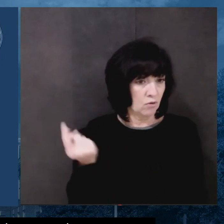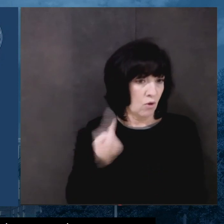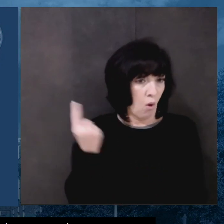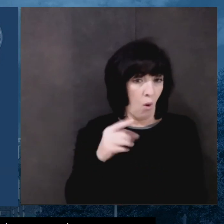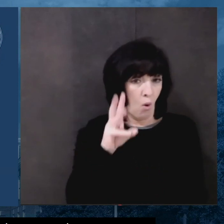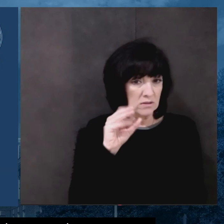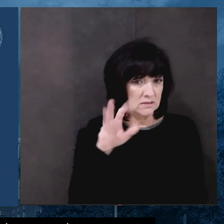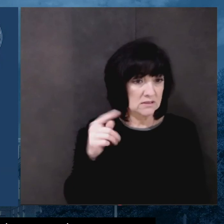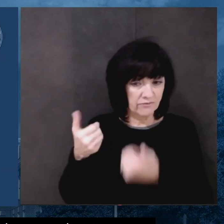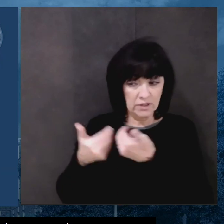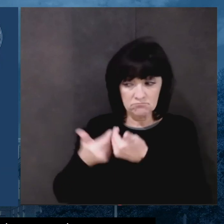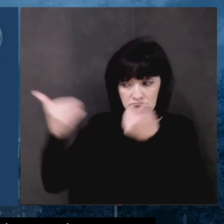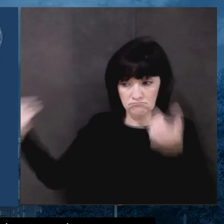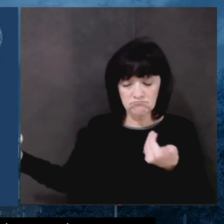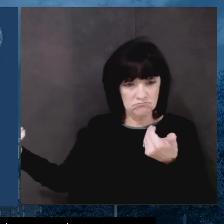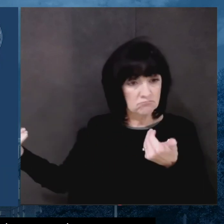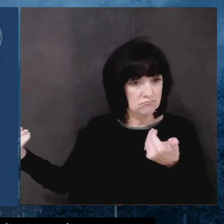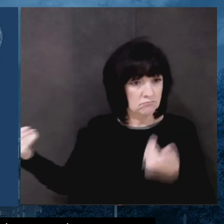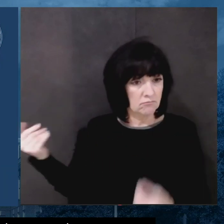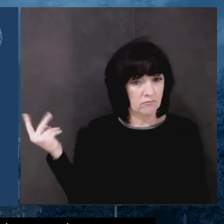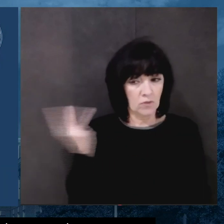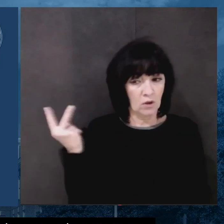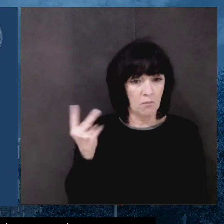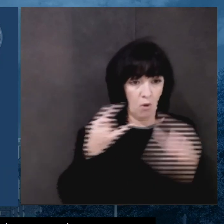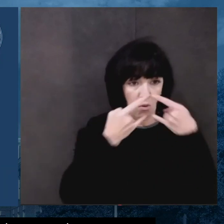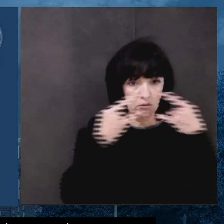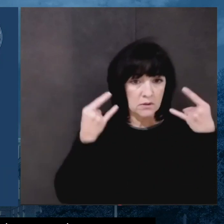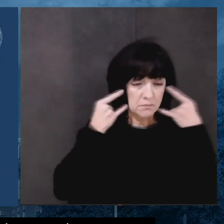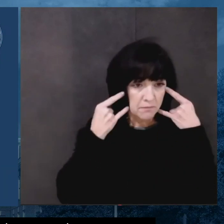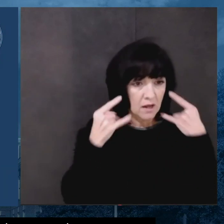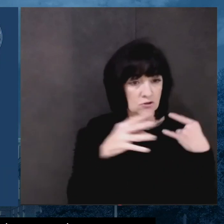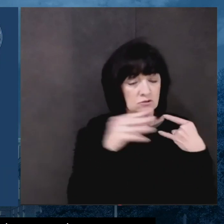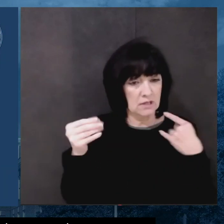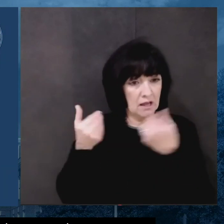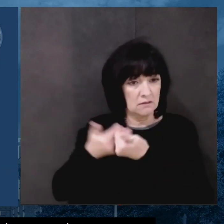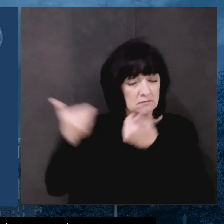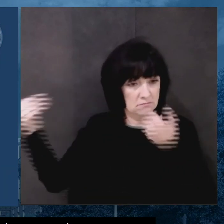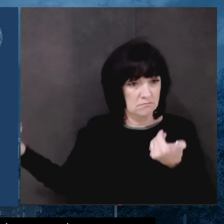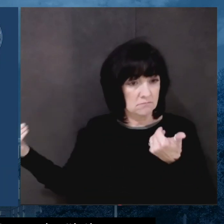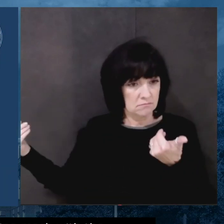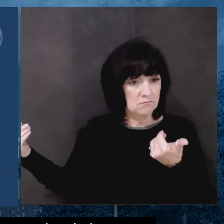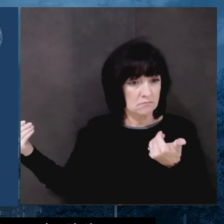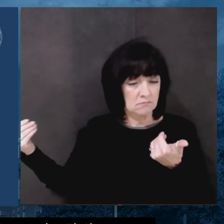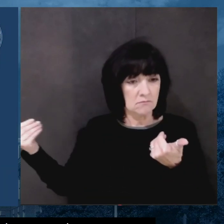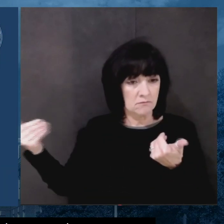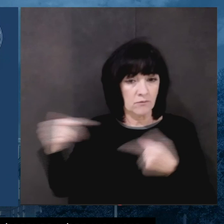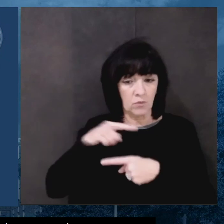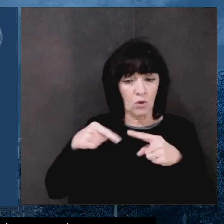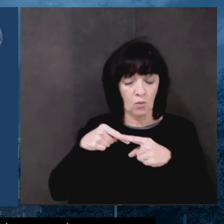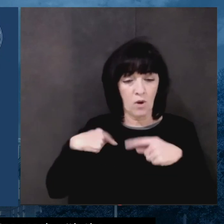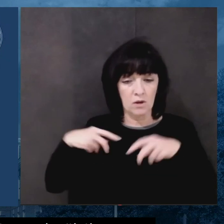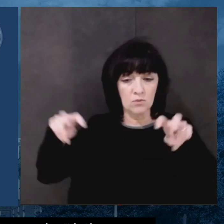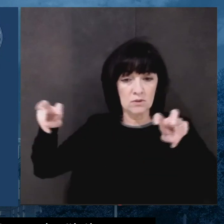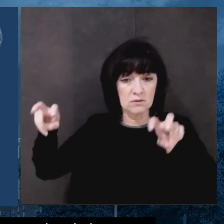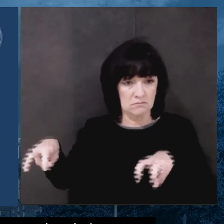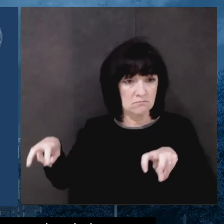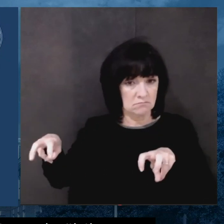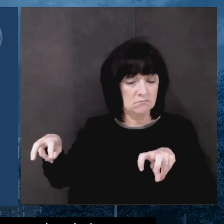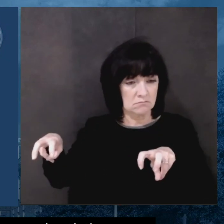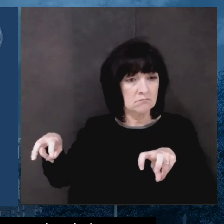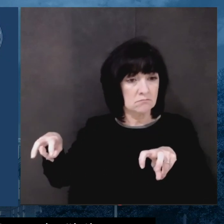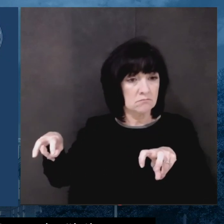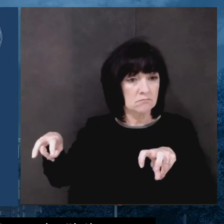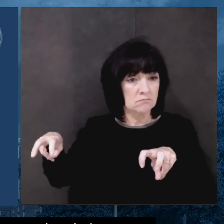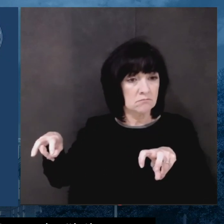feet apart and both of us wearing masks, with the exception of on the mask wearing side, with the exception